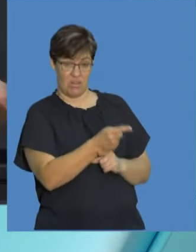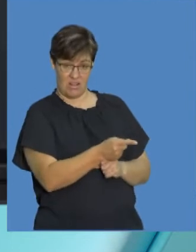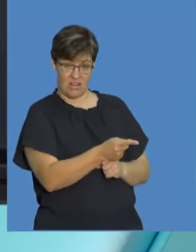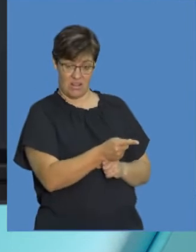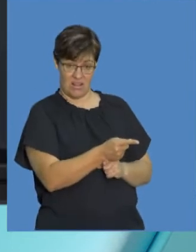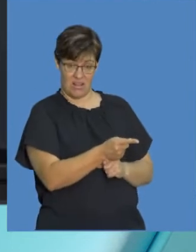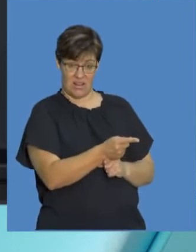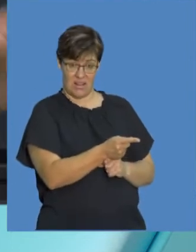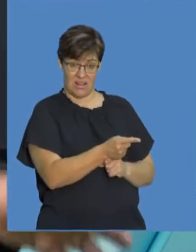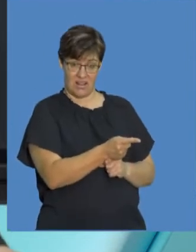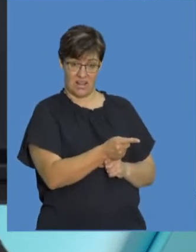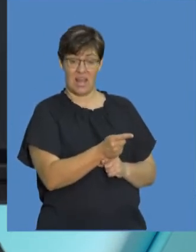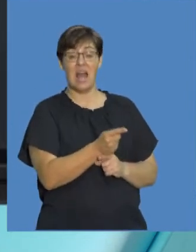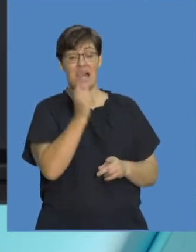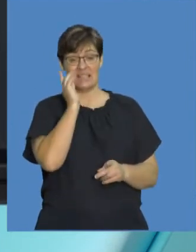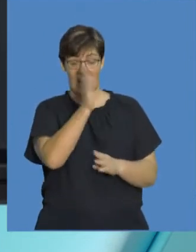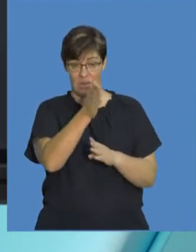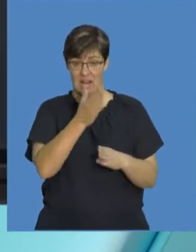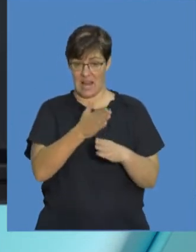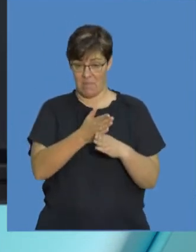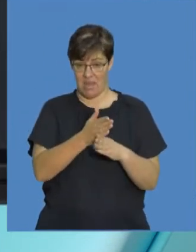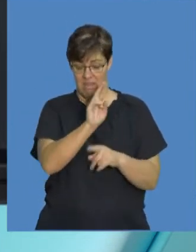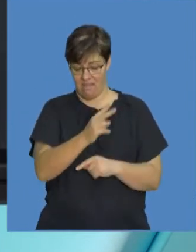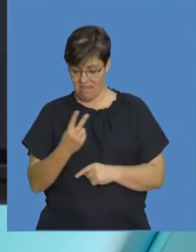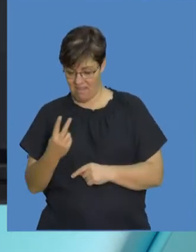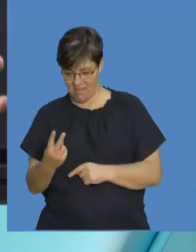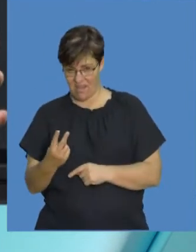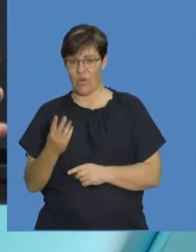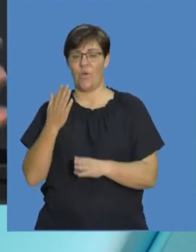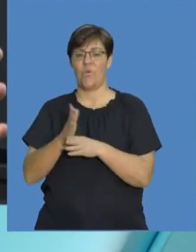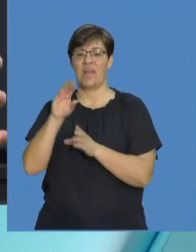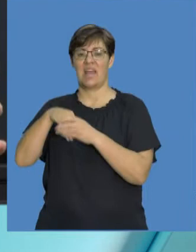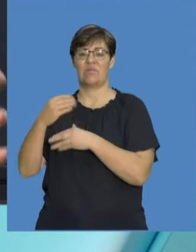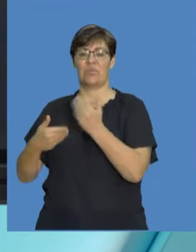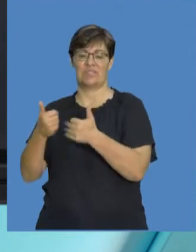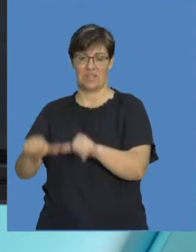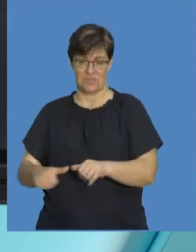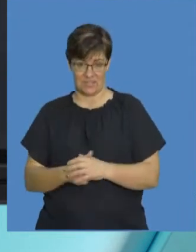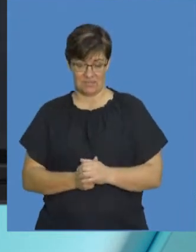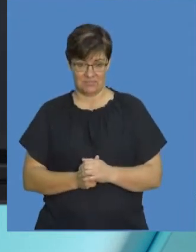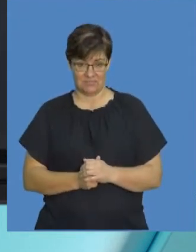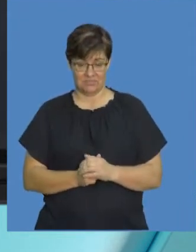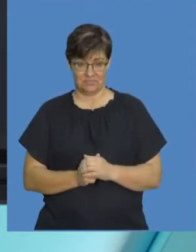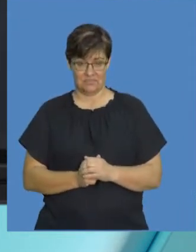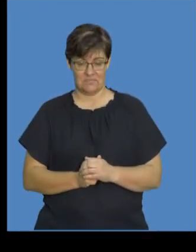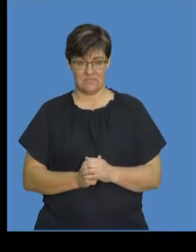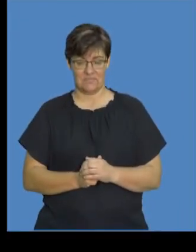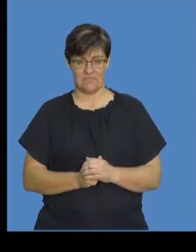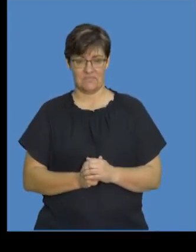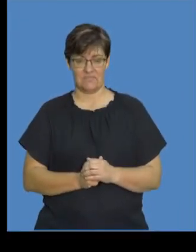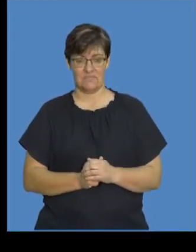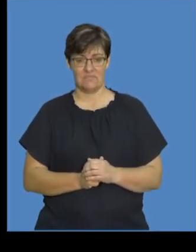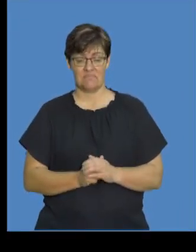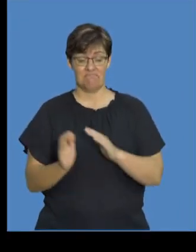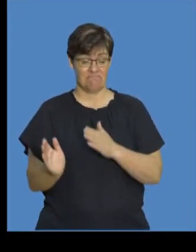materials, you've taken your direct labor into your work in process account. Okay. The